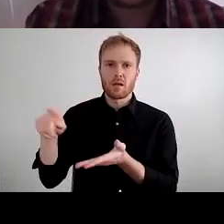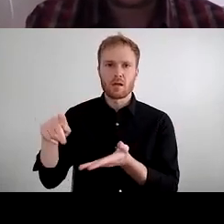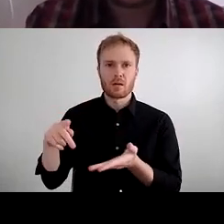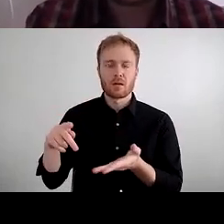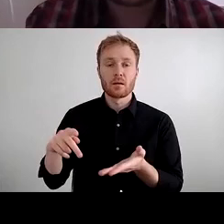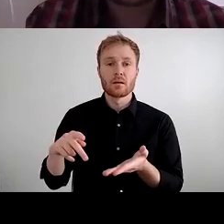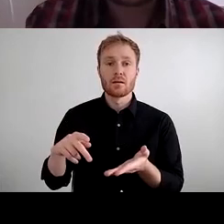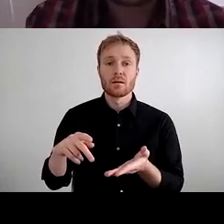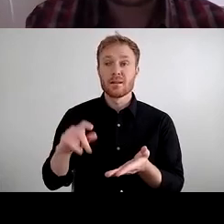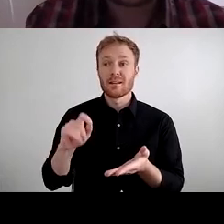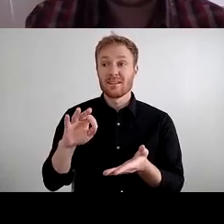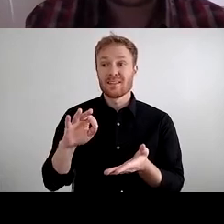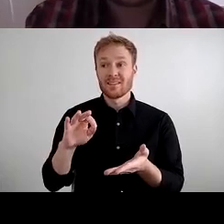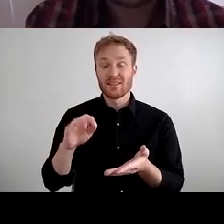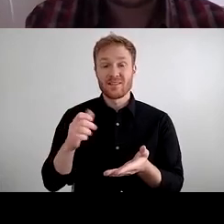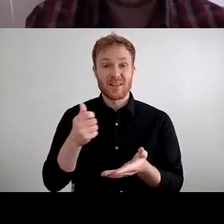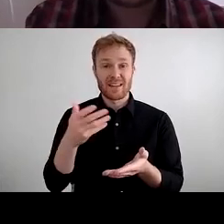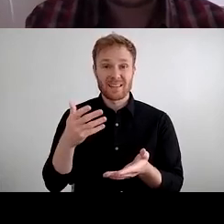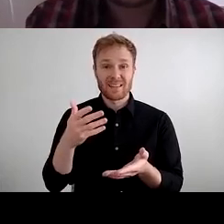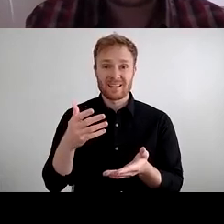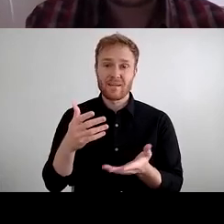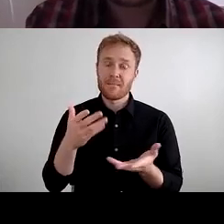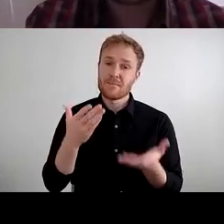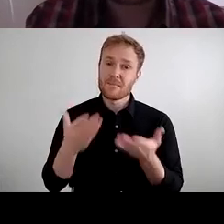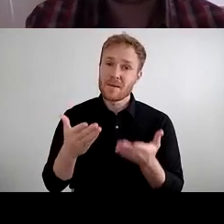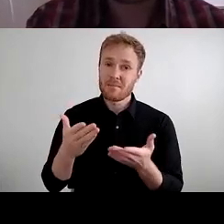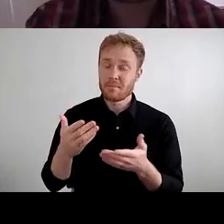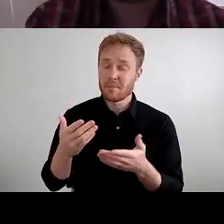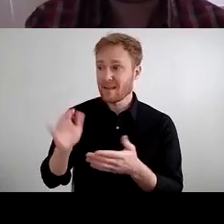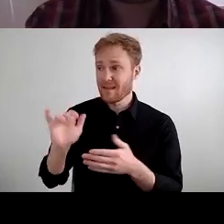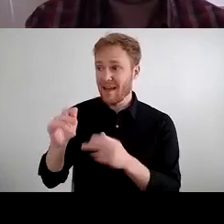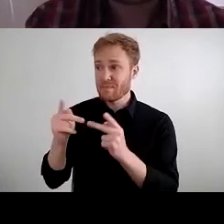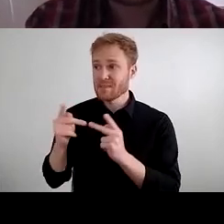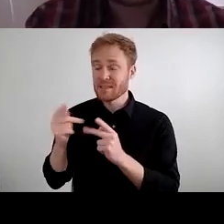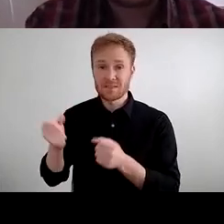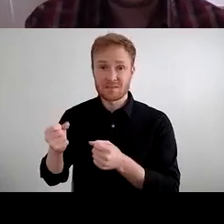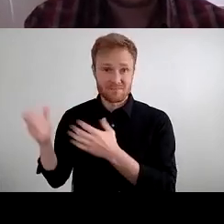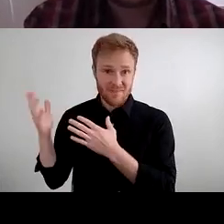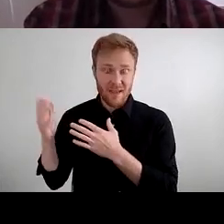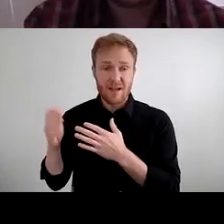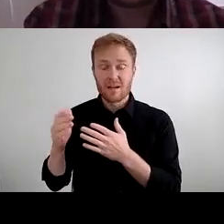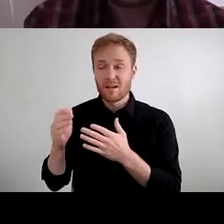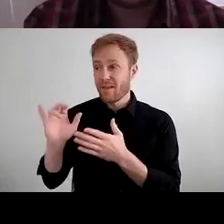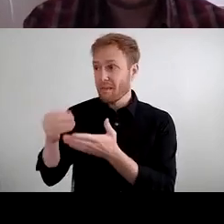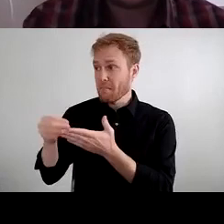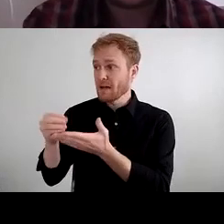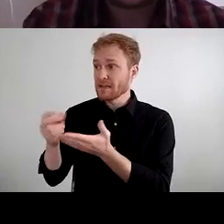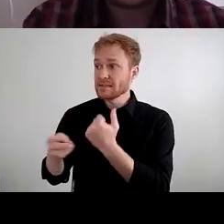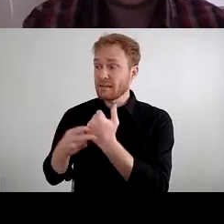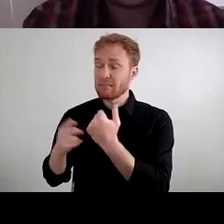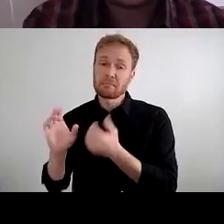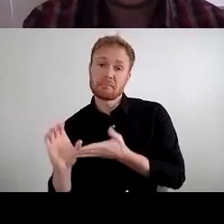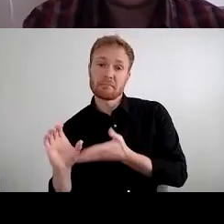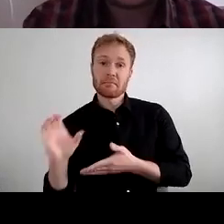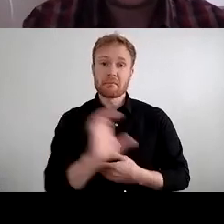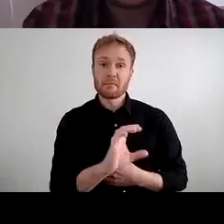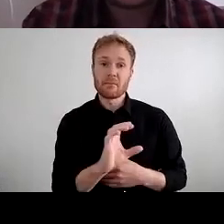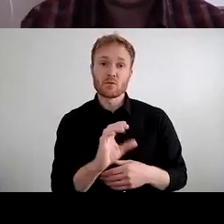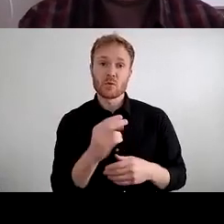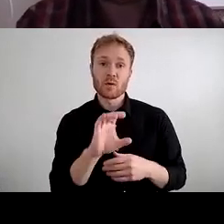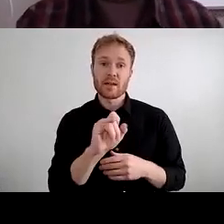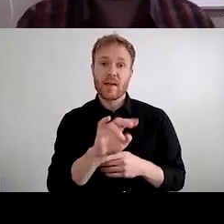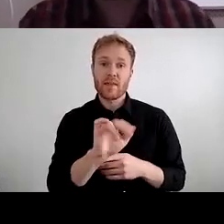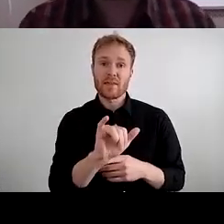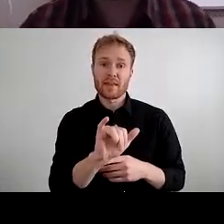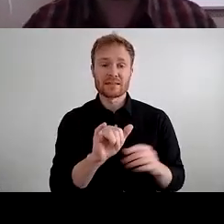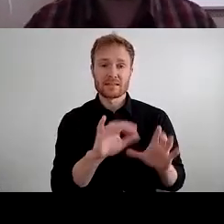rid of the position and give more money to Kathy's organization. So that's kind of where, if Hirsch, you can get me that